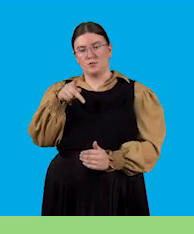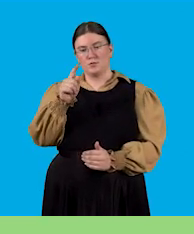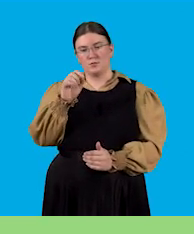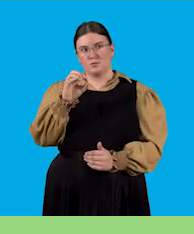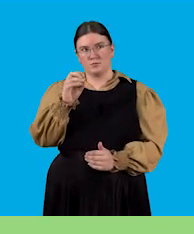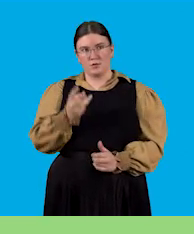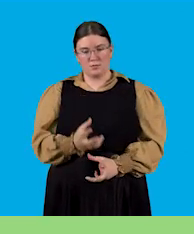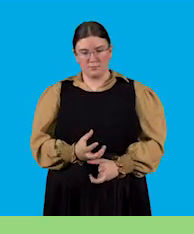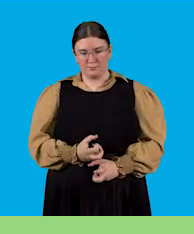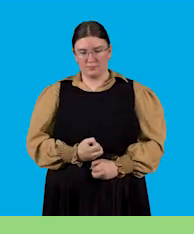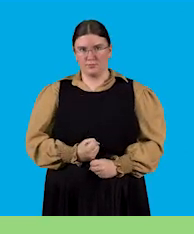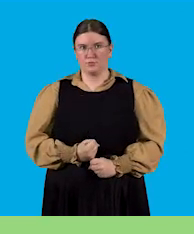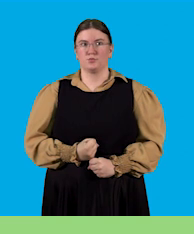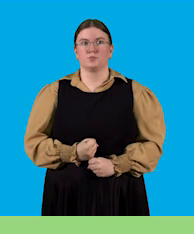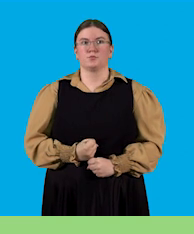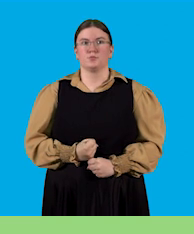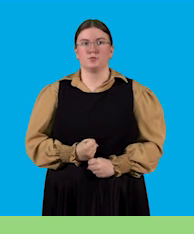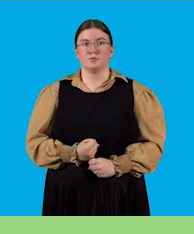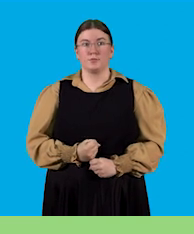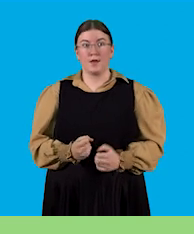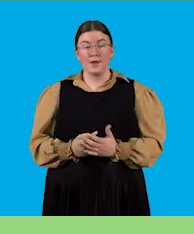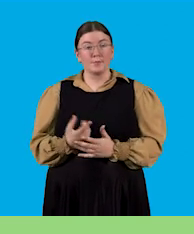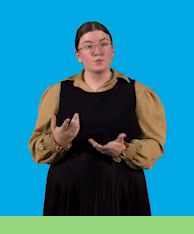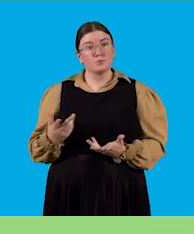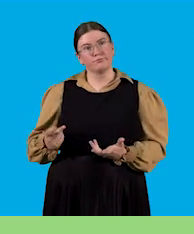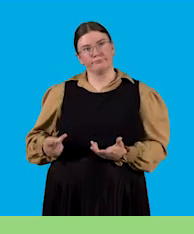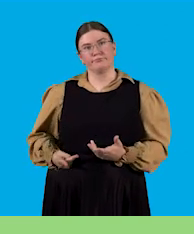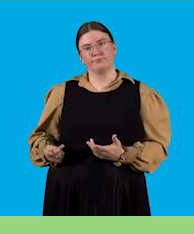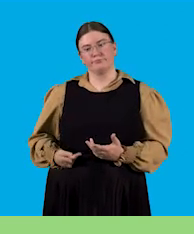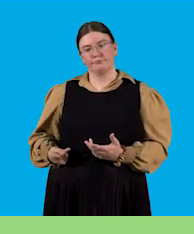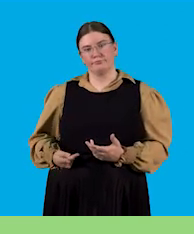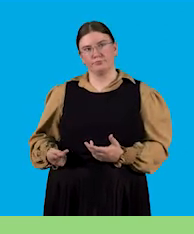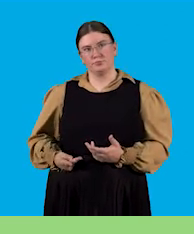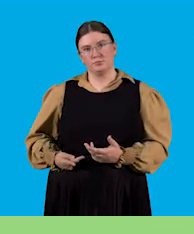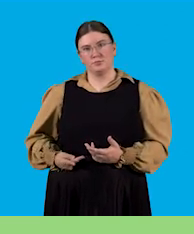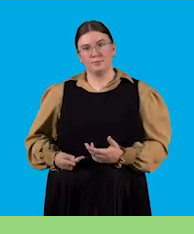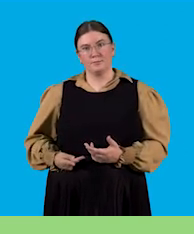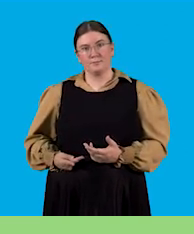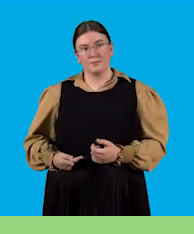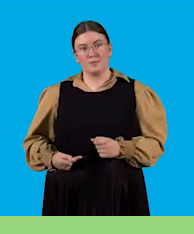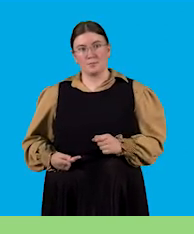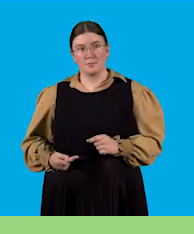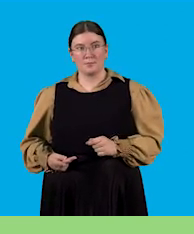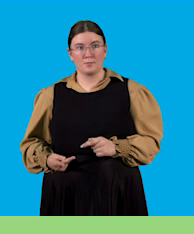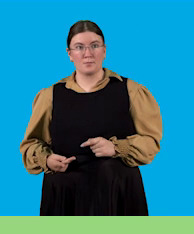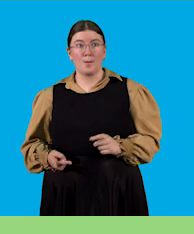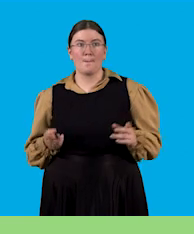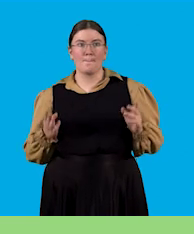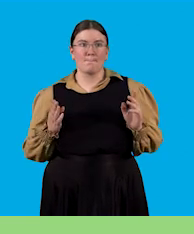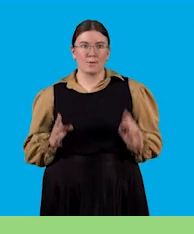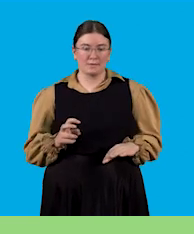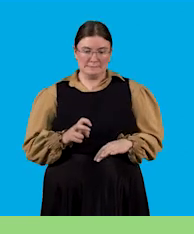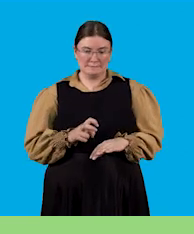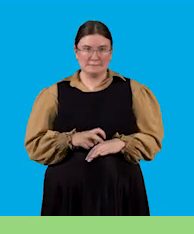takes place in the kidneys, and it is after filtration. Here, the substances that the body needs